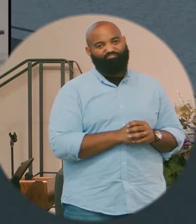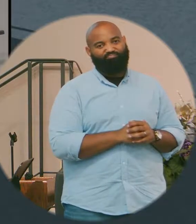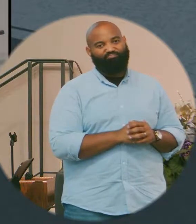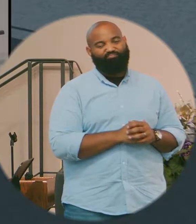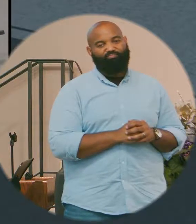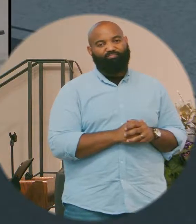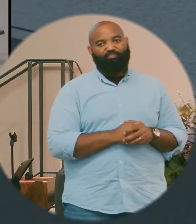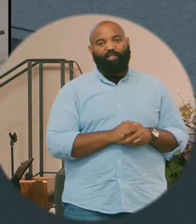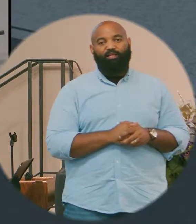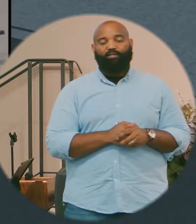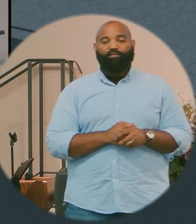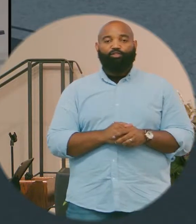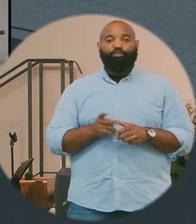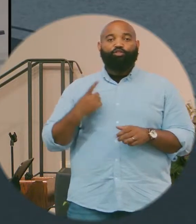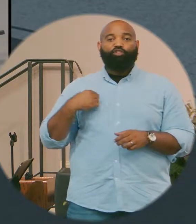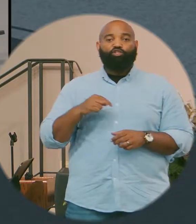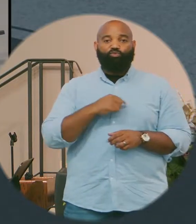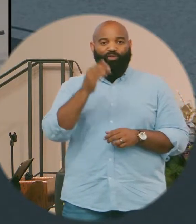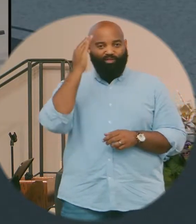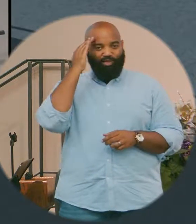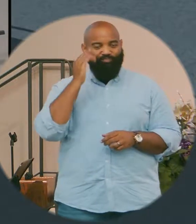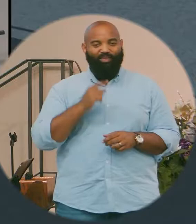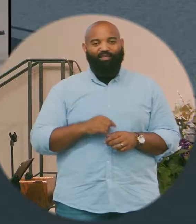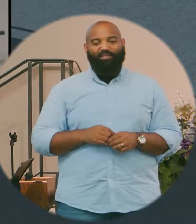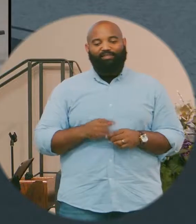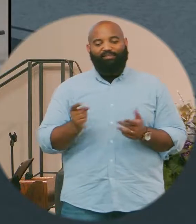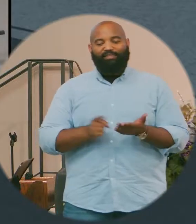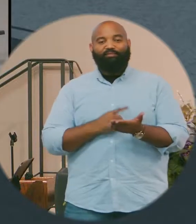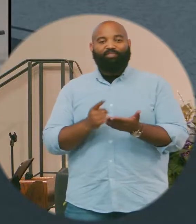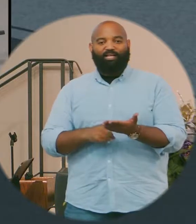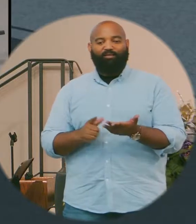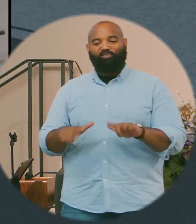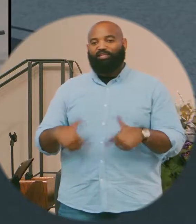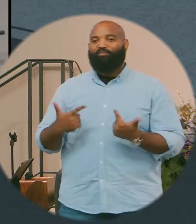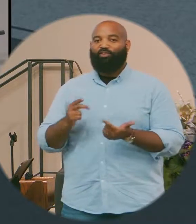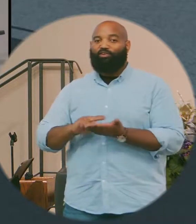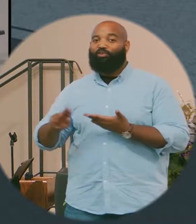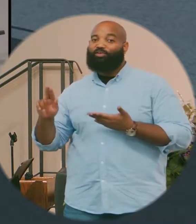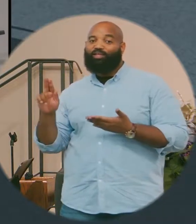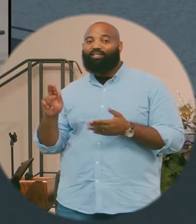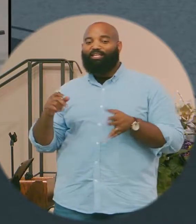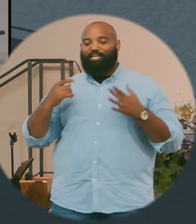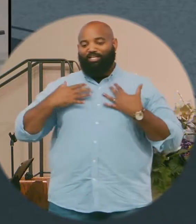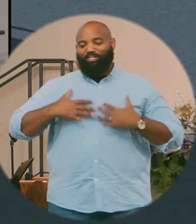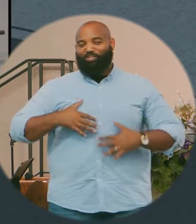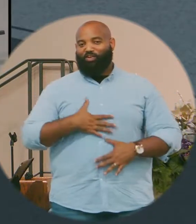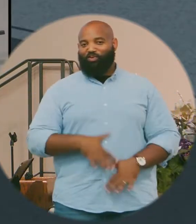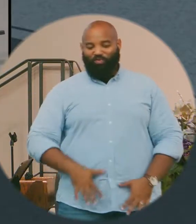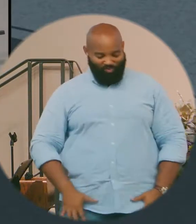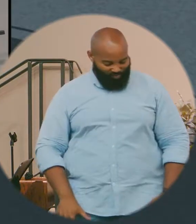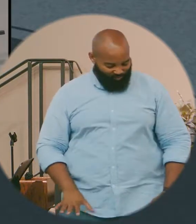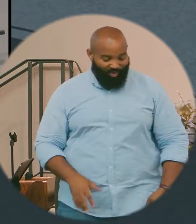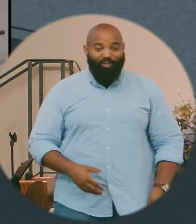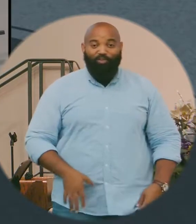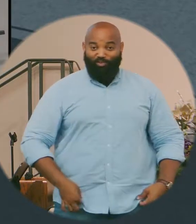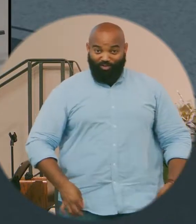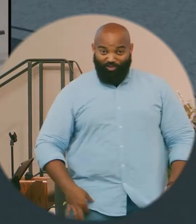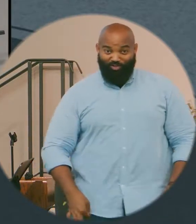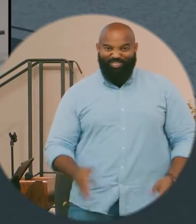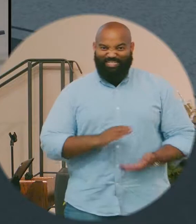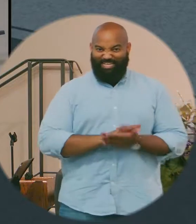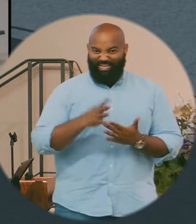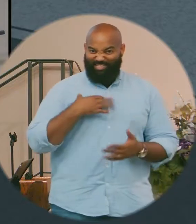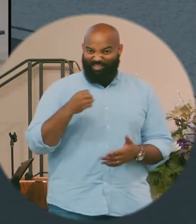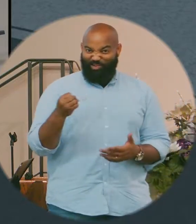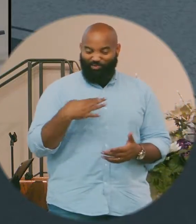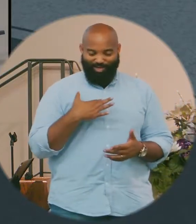cleanliness. Come on, you know you've been to the family reunion, you got to wear all white, and you very intentional about keeping that thing clean.